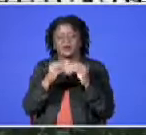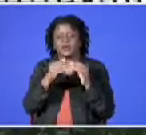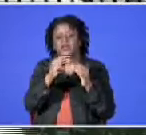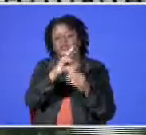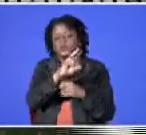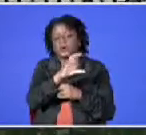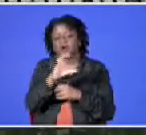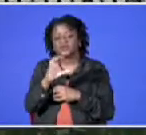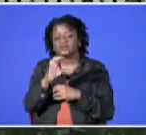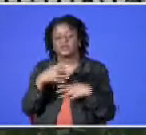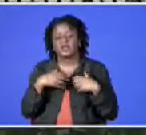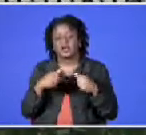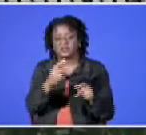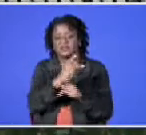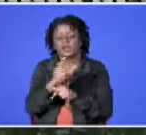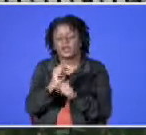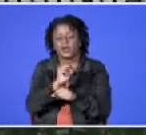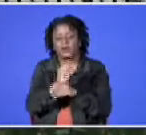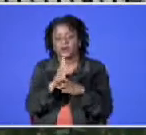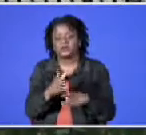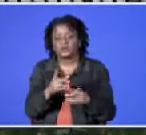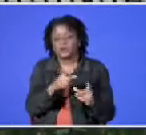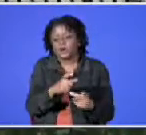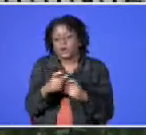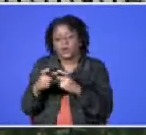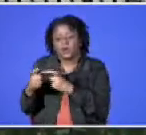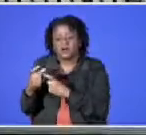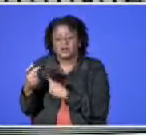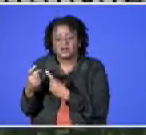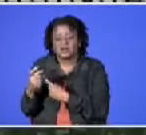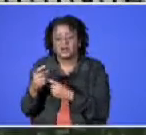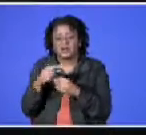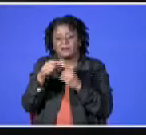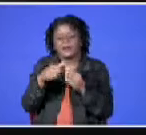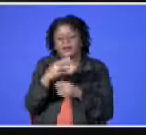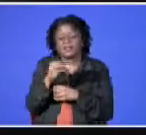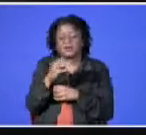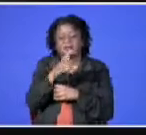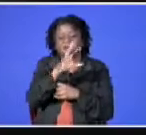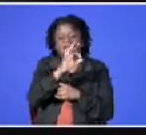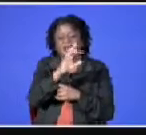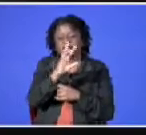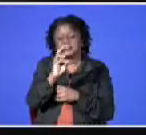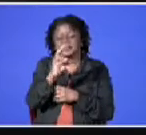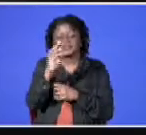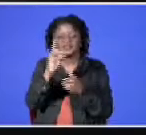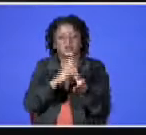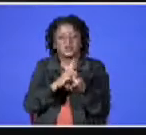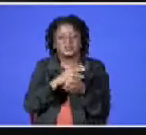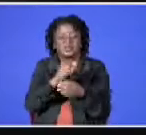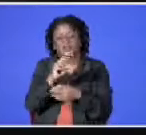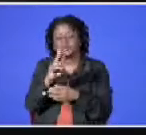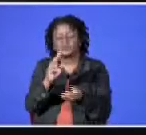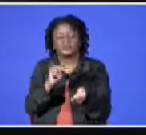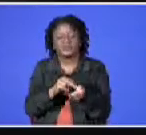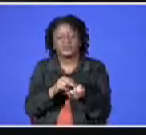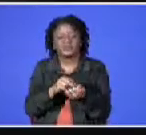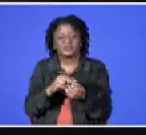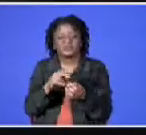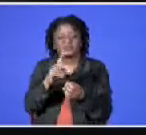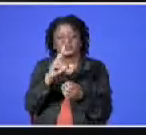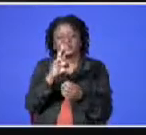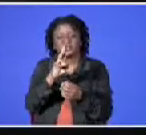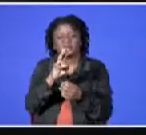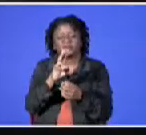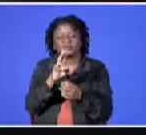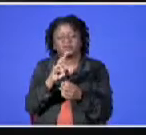quarantined, among them 96 doctors and 62 nurses due to exposure. He says 43 days after the first case of the novel